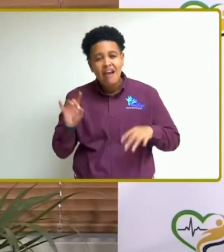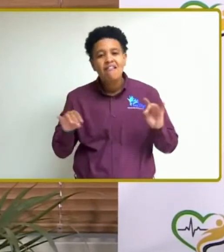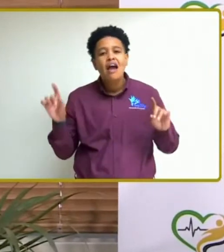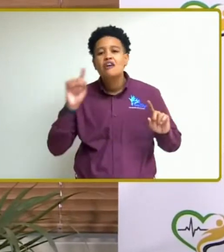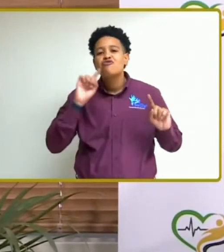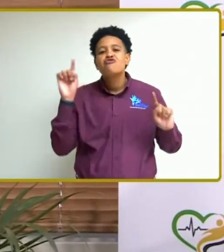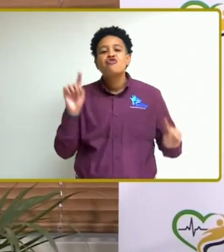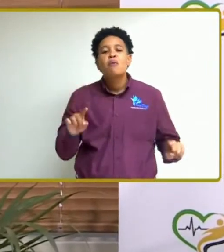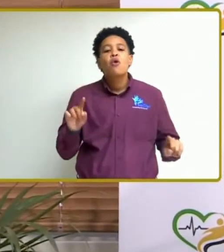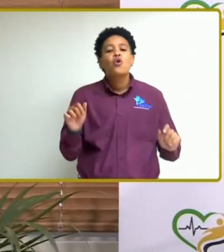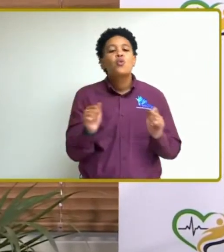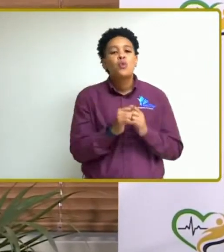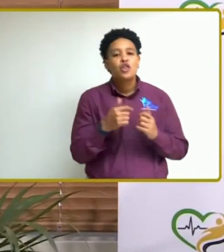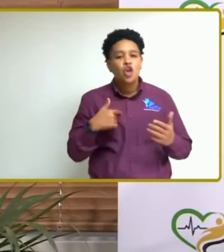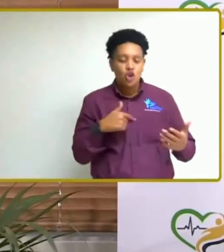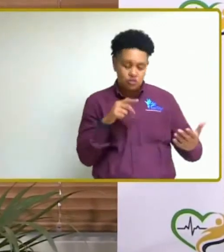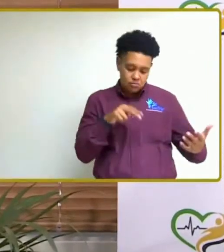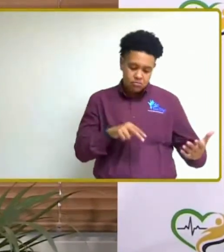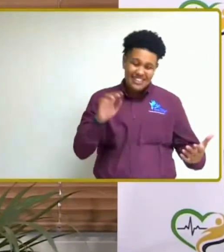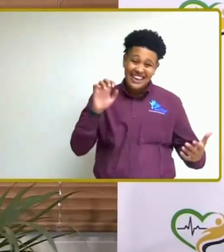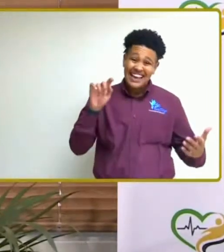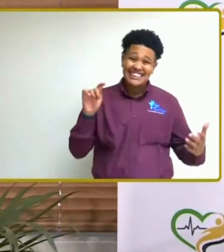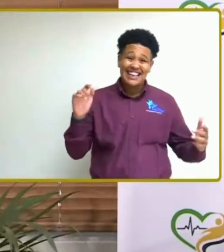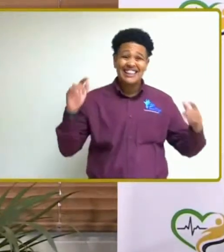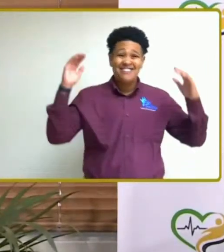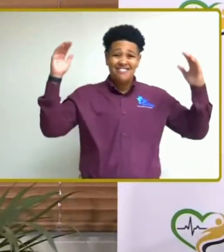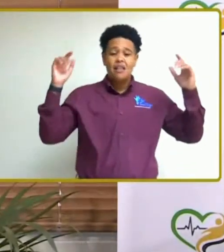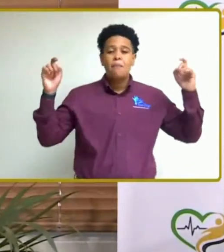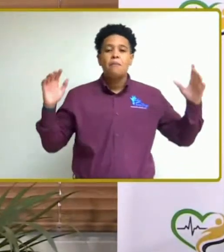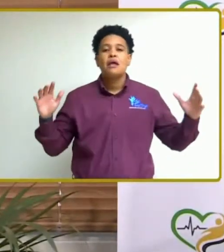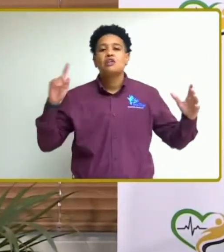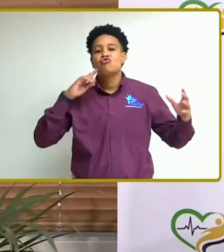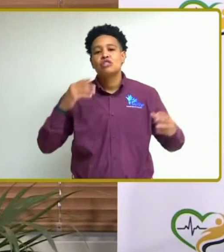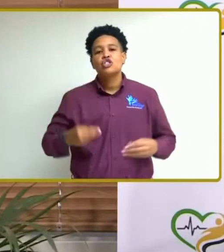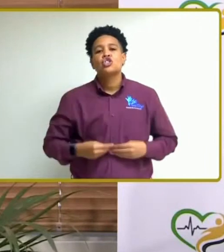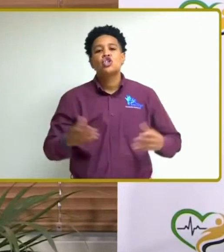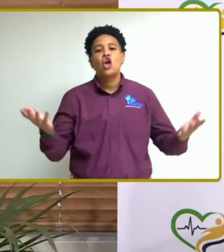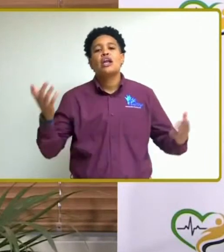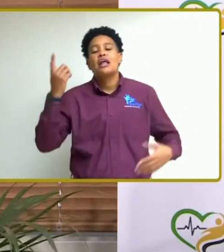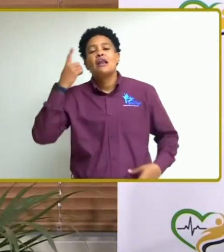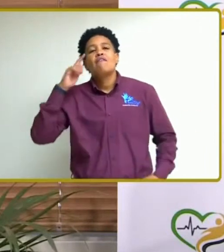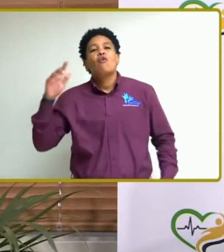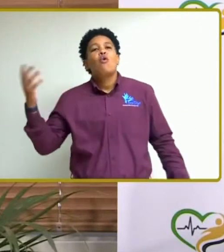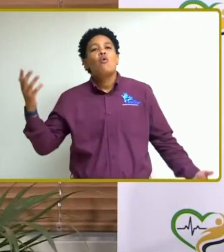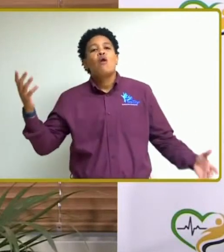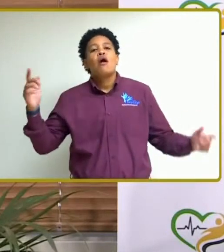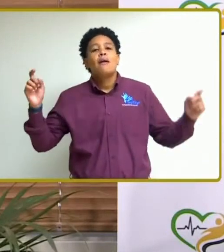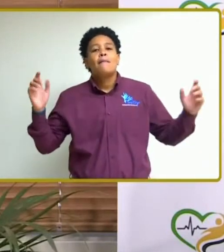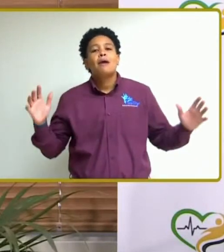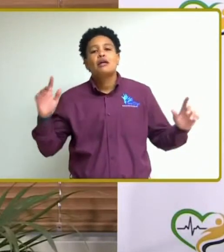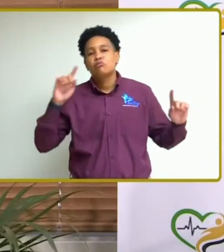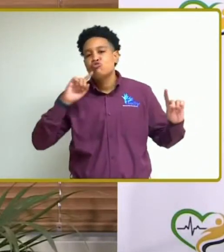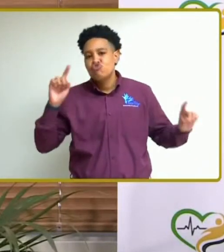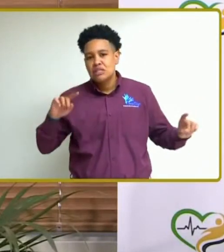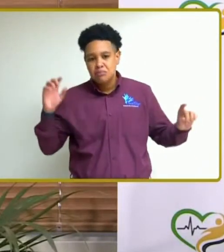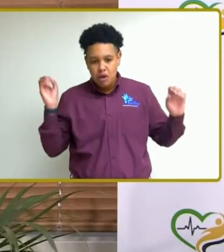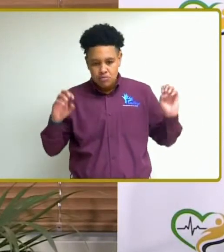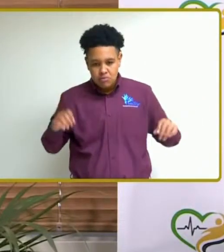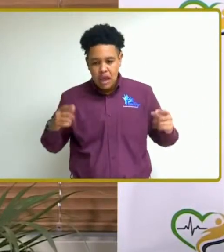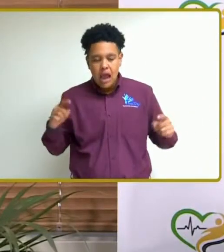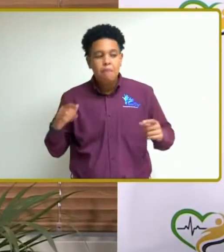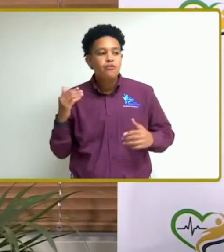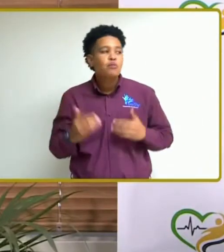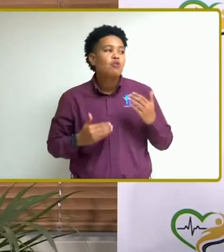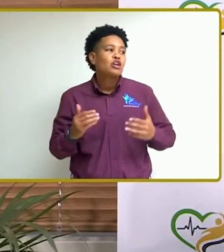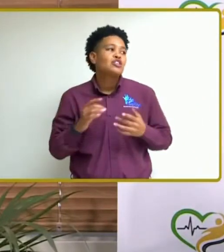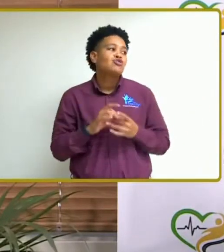report is with us in executive management and has been circulated for management response. Now, the process